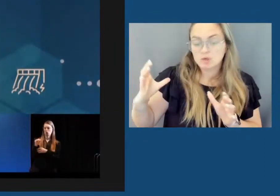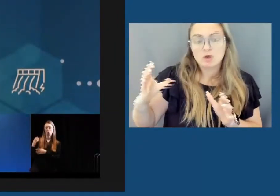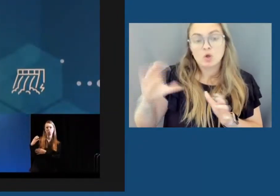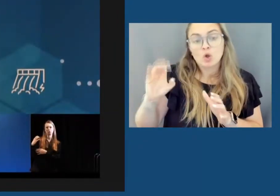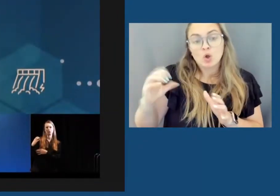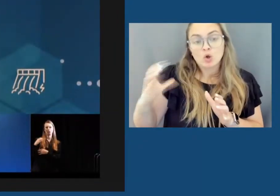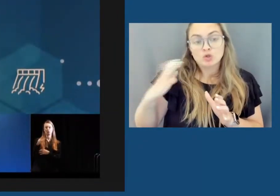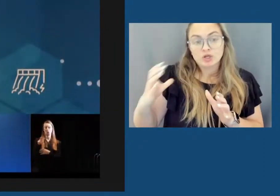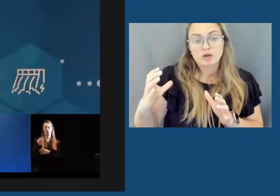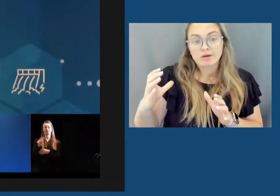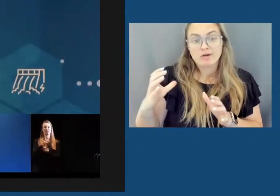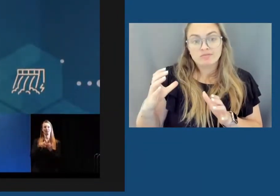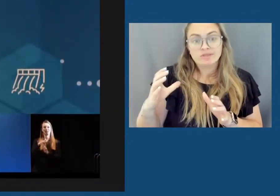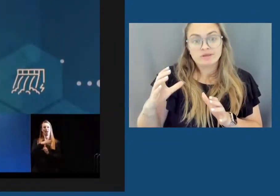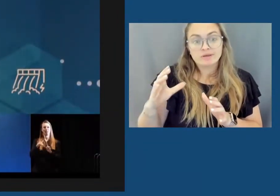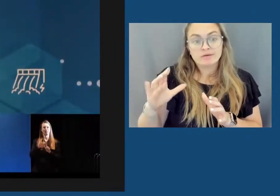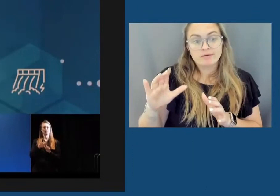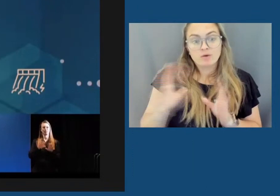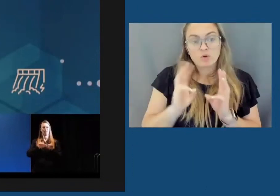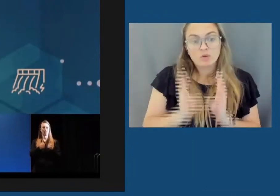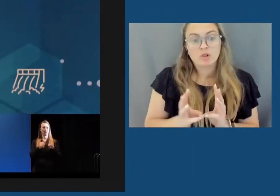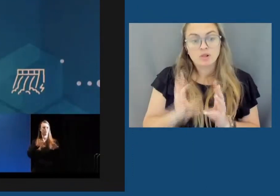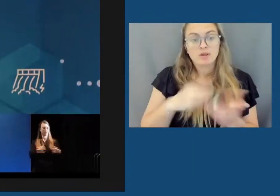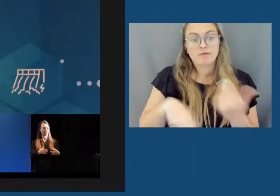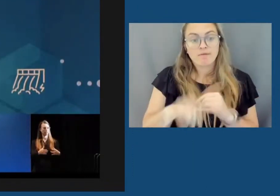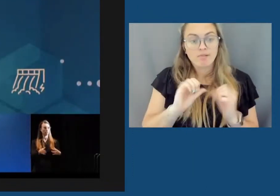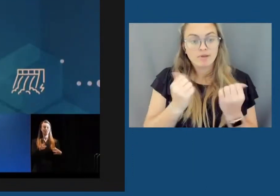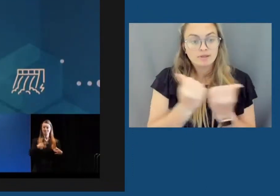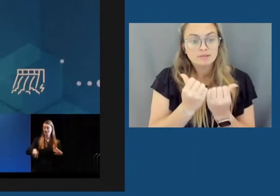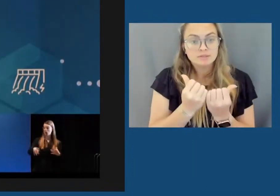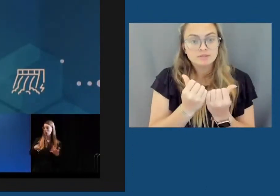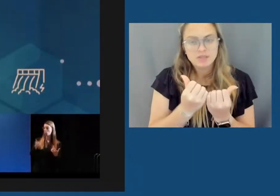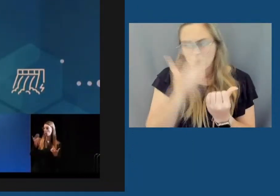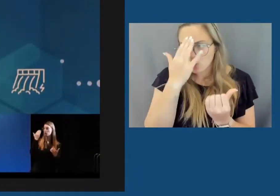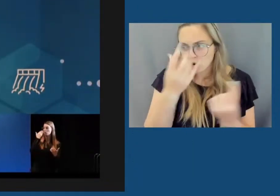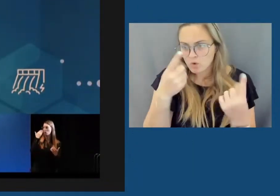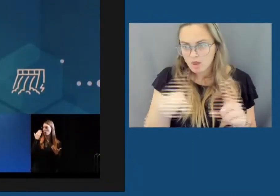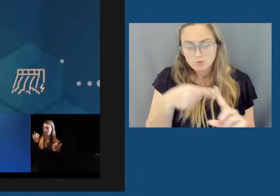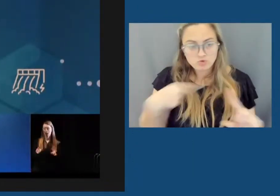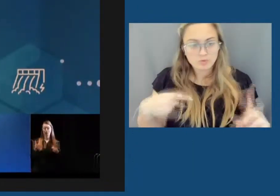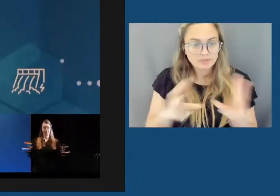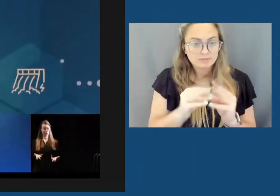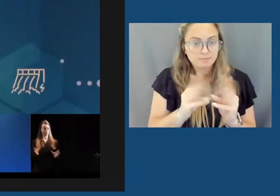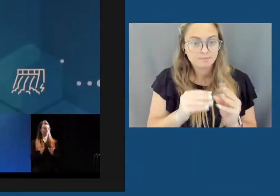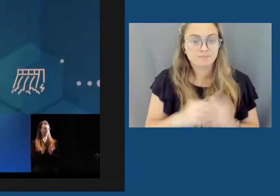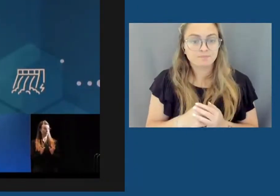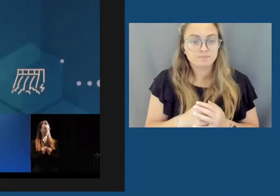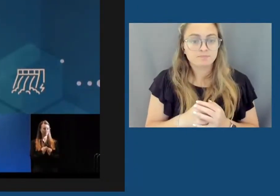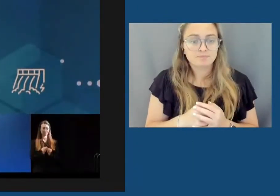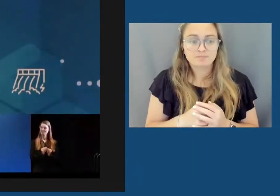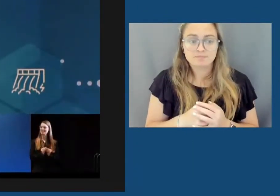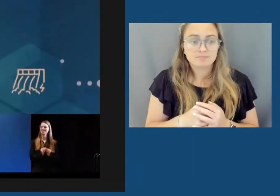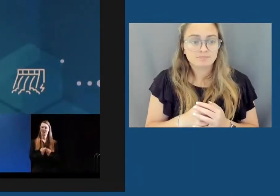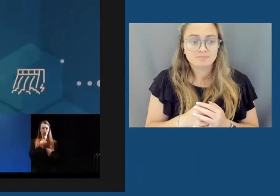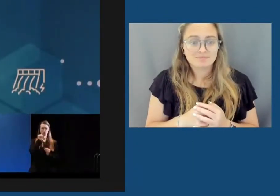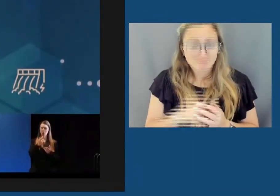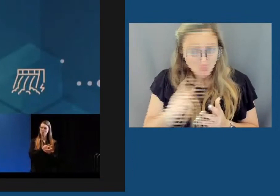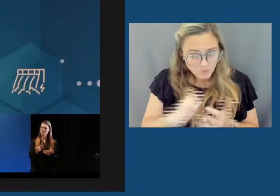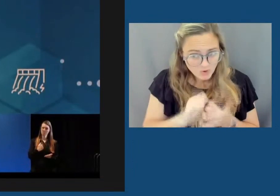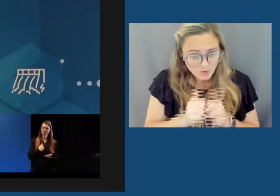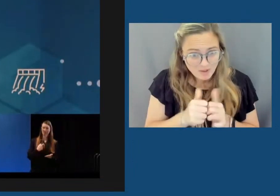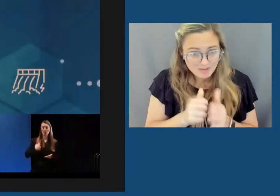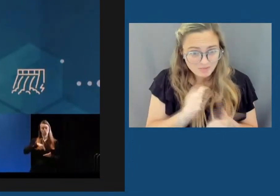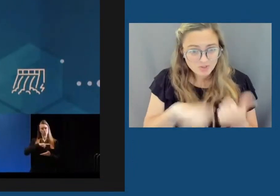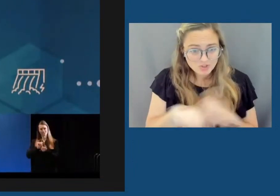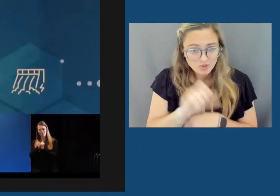They want to know what comes out of this conference. Don't let me down. Okay? We're very competitive with each other. I